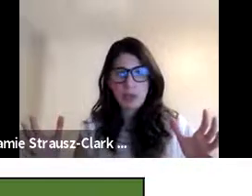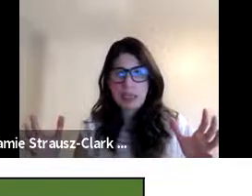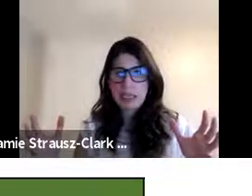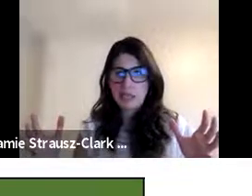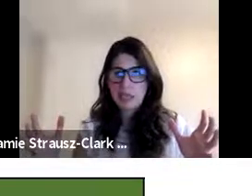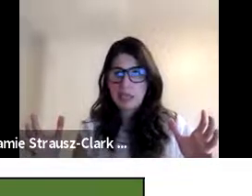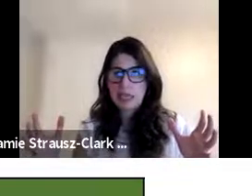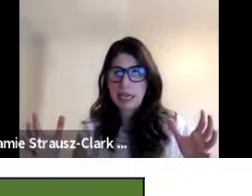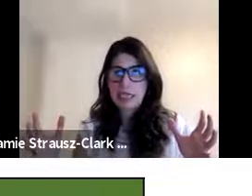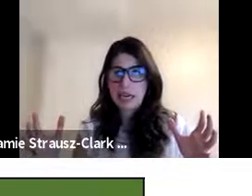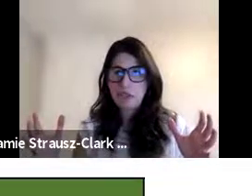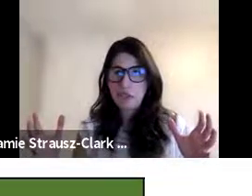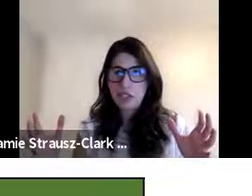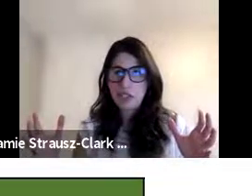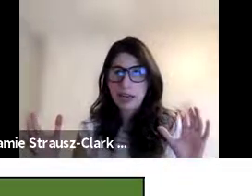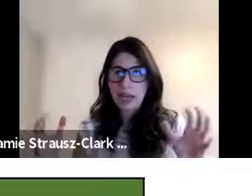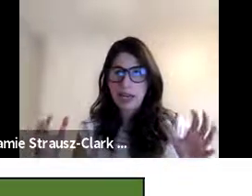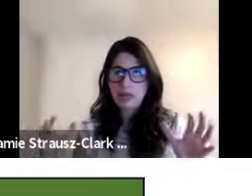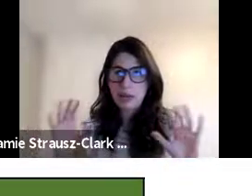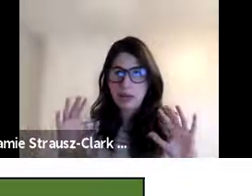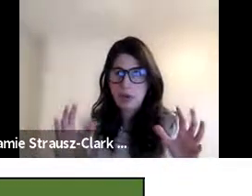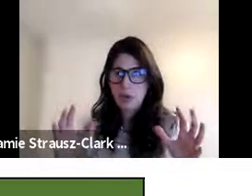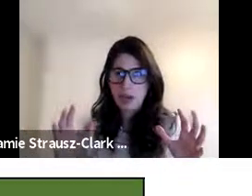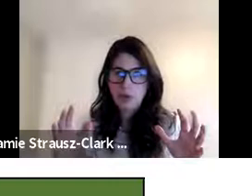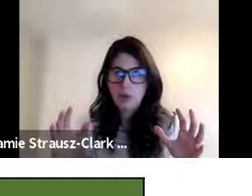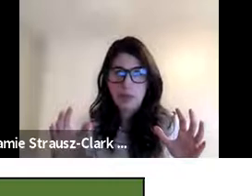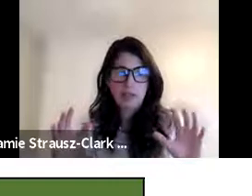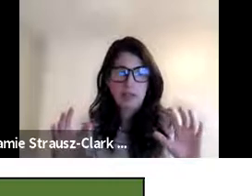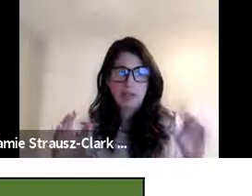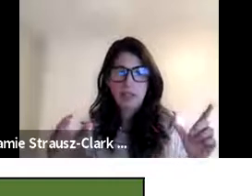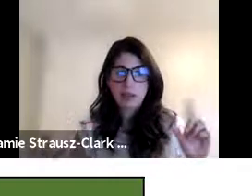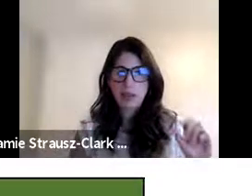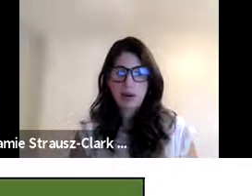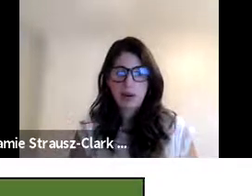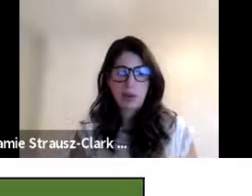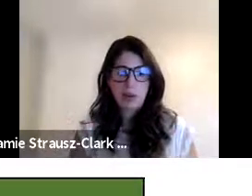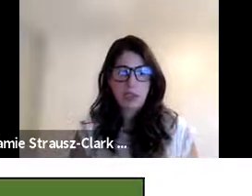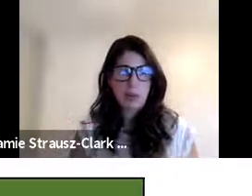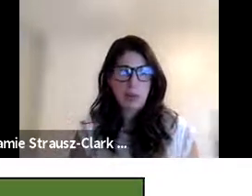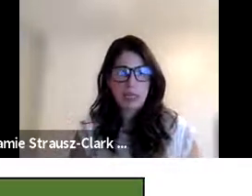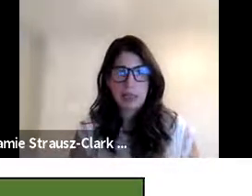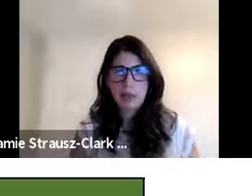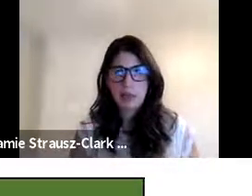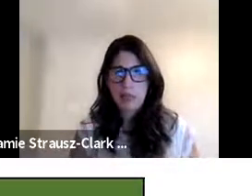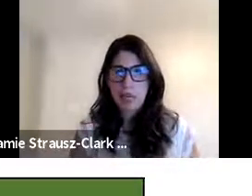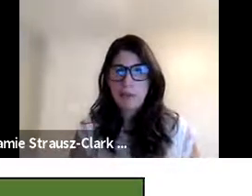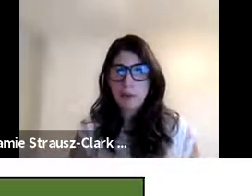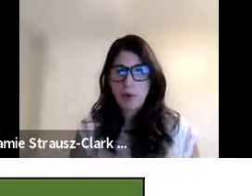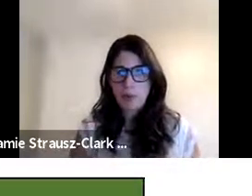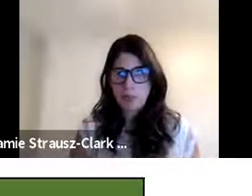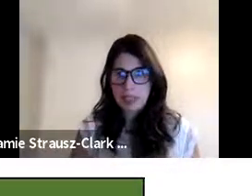members received the slide deck for today ahead of time, so you should have reviewed that in advance. And for our members of the public, it's up on